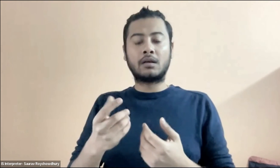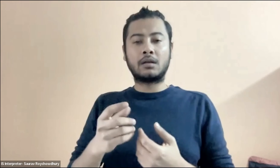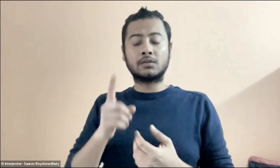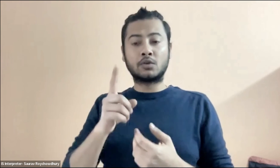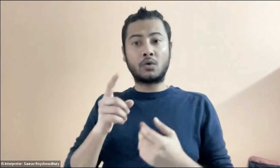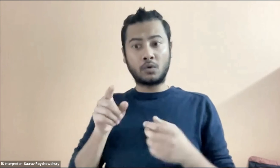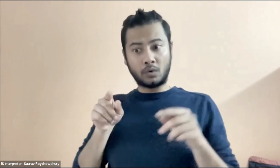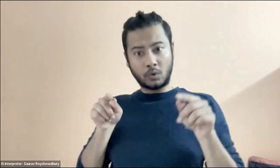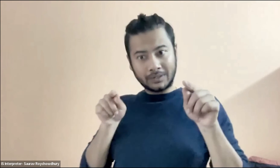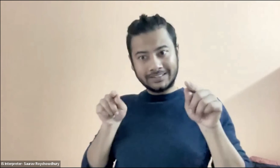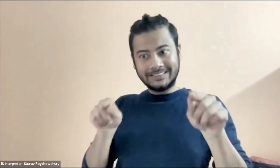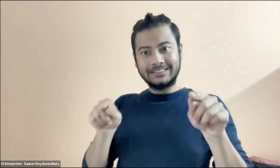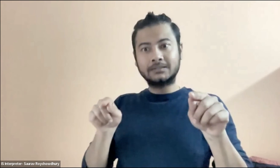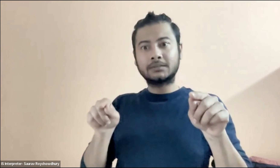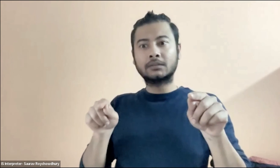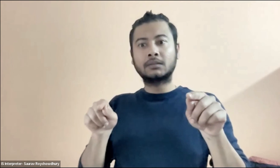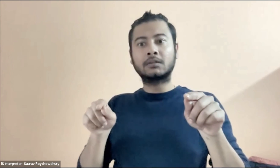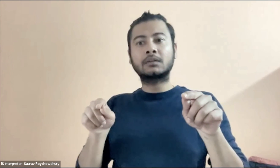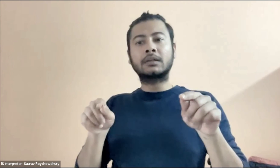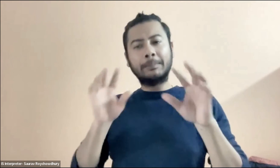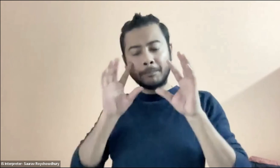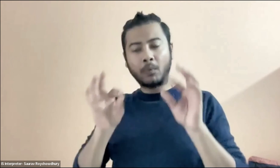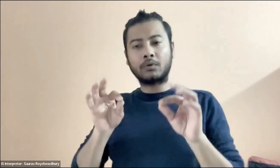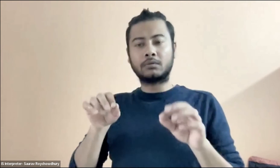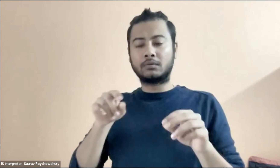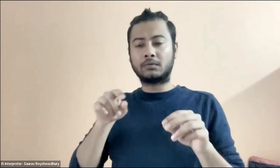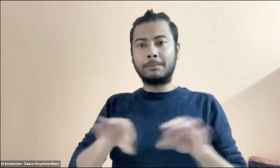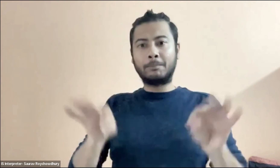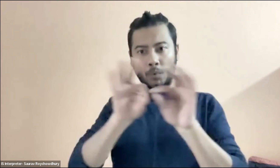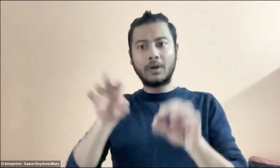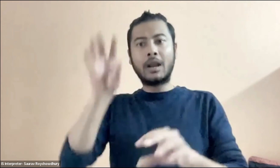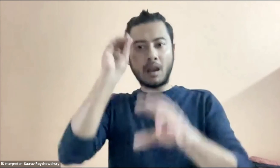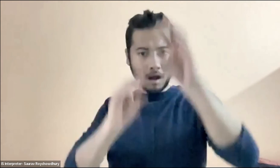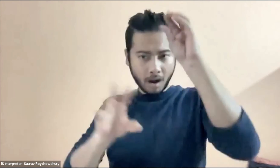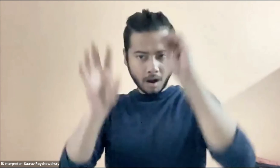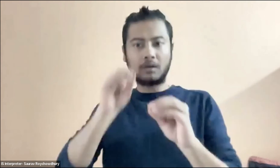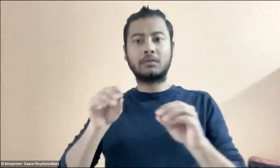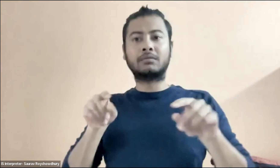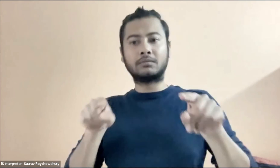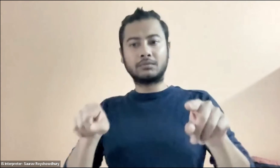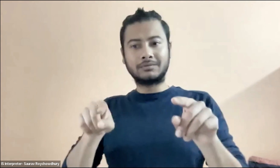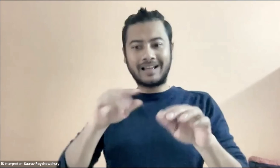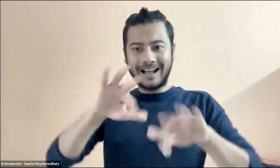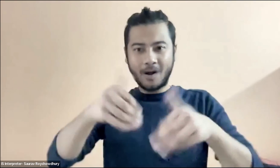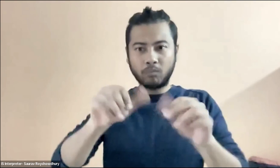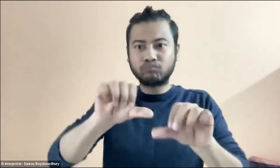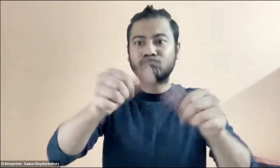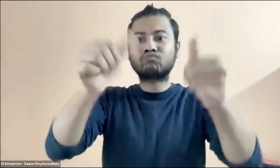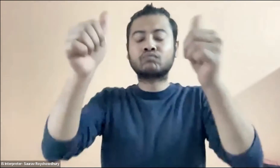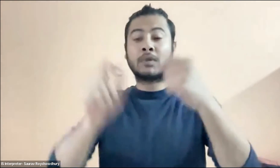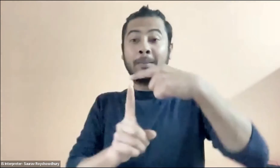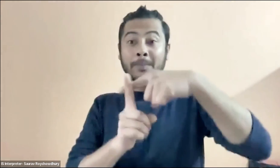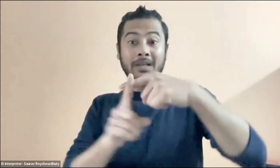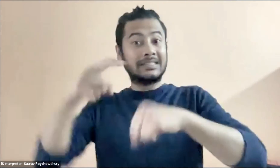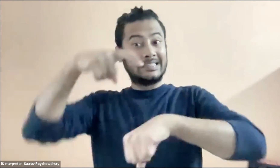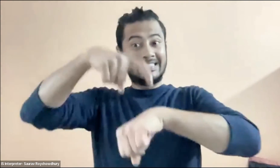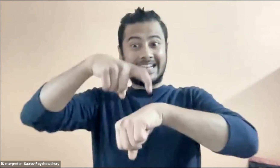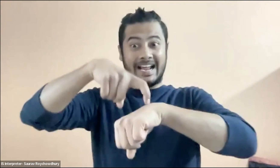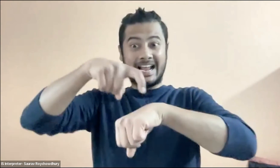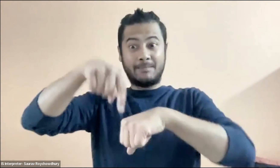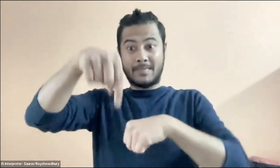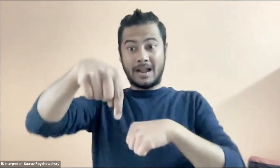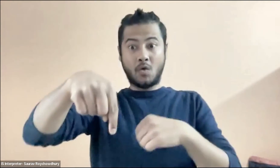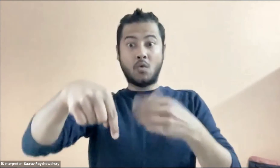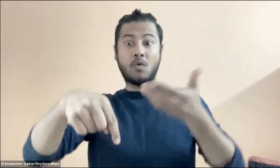But as has also been raised by our panelists, times have changed, so really recreating or in